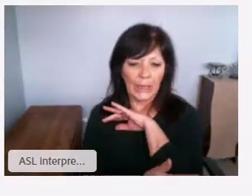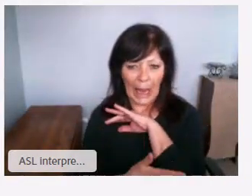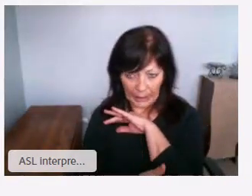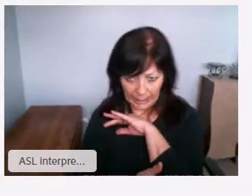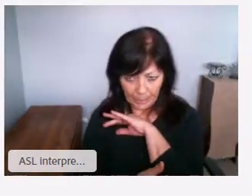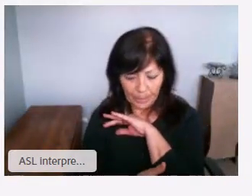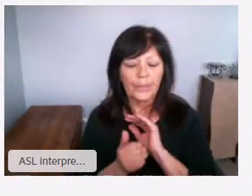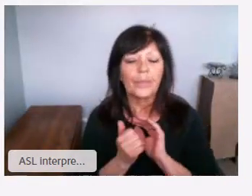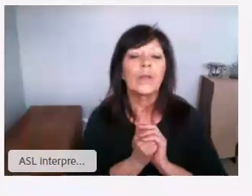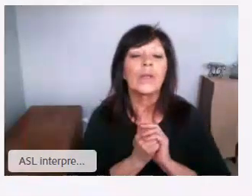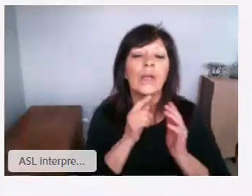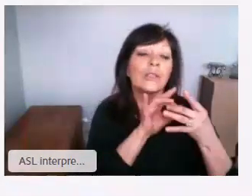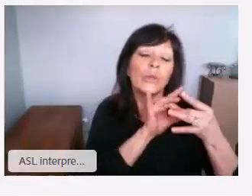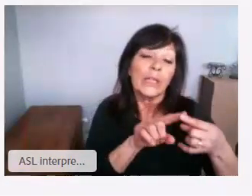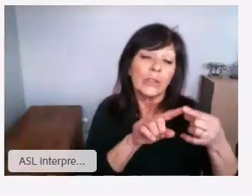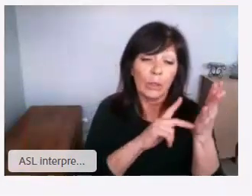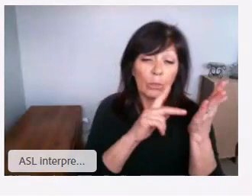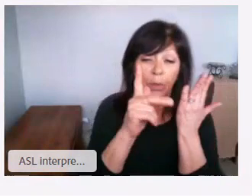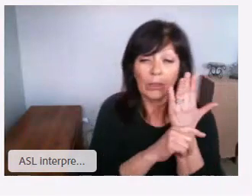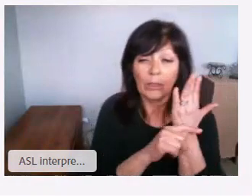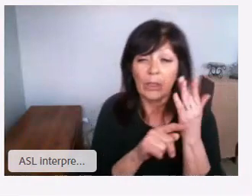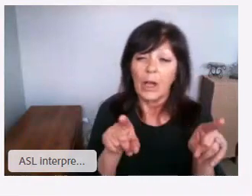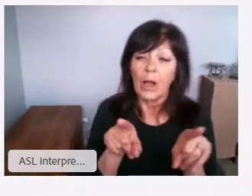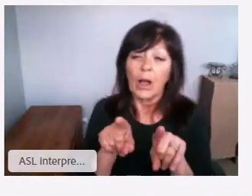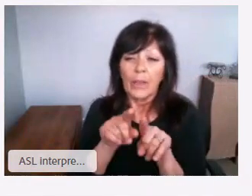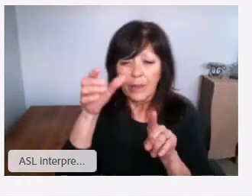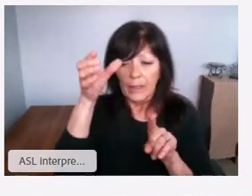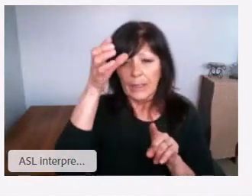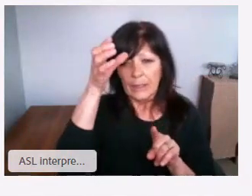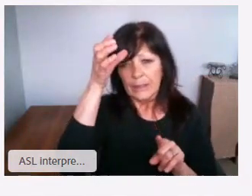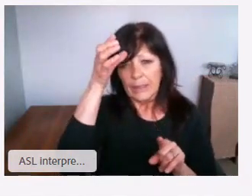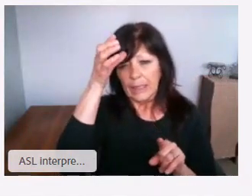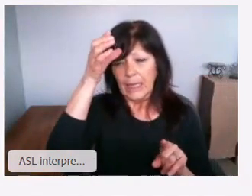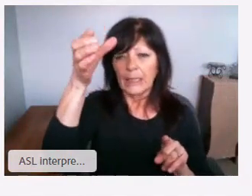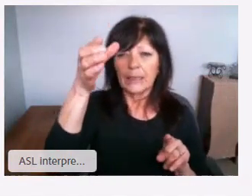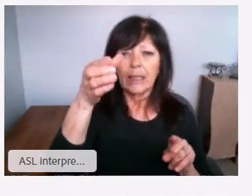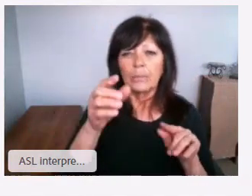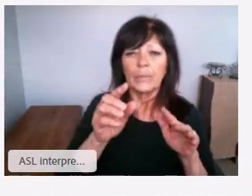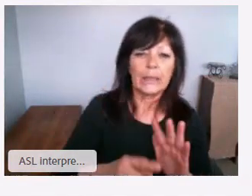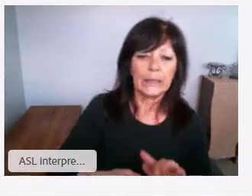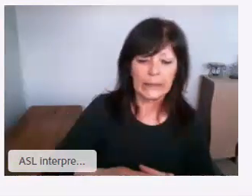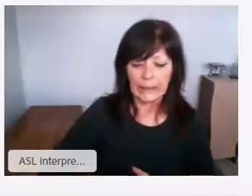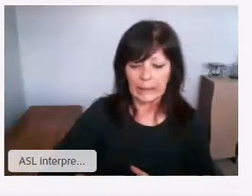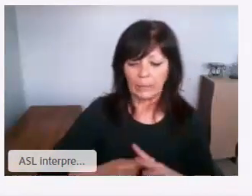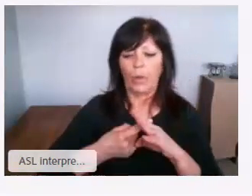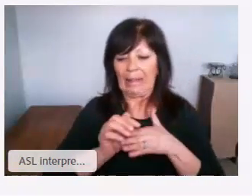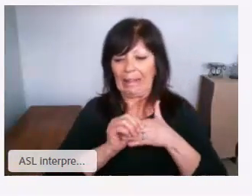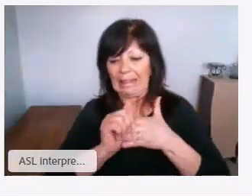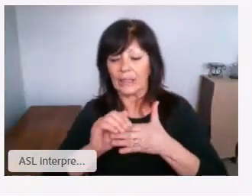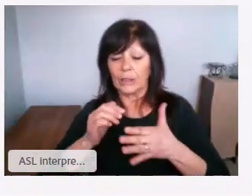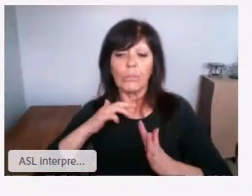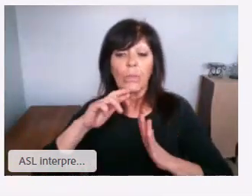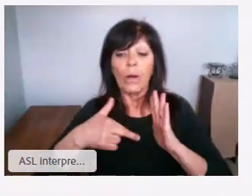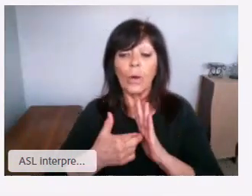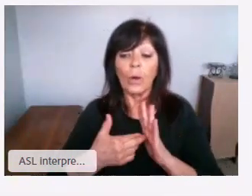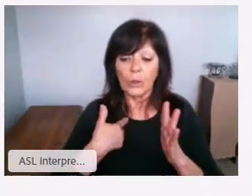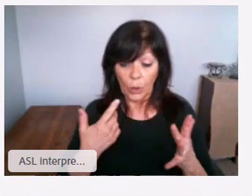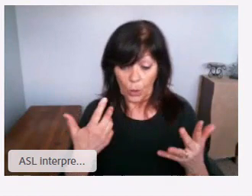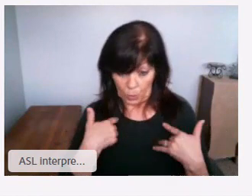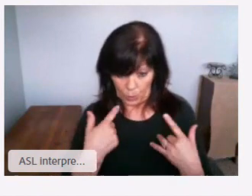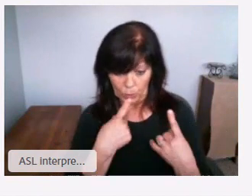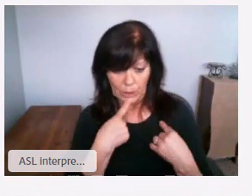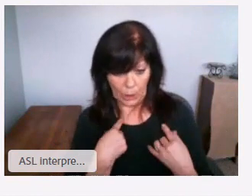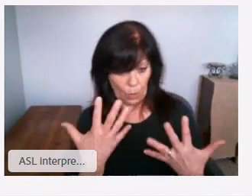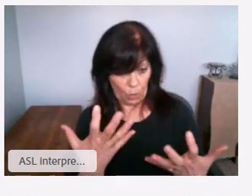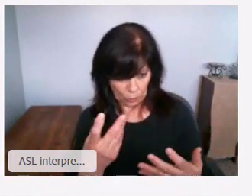it relates to the project, I'm also the concept deployment lead, which means my role is to take the things that we say we're going to do and ensure